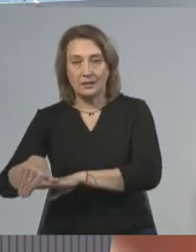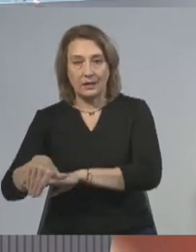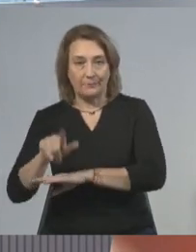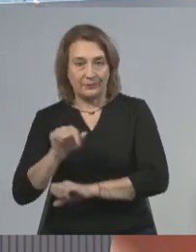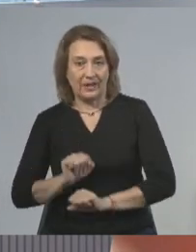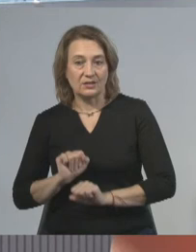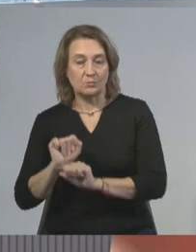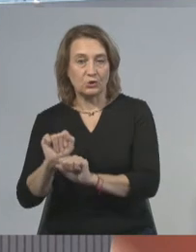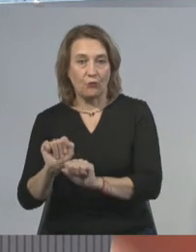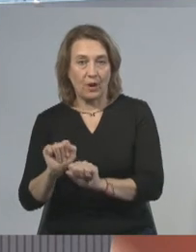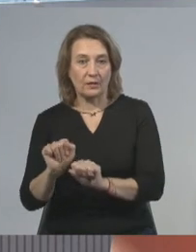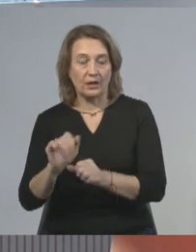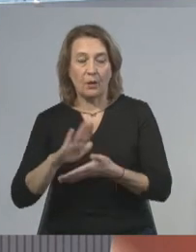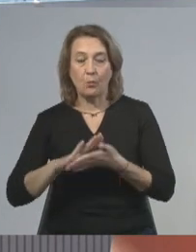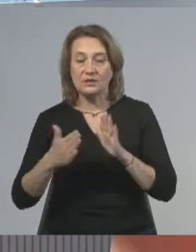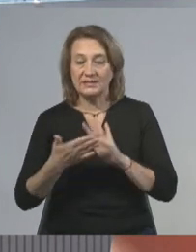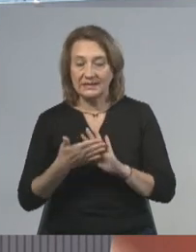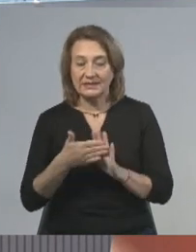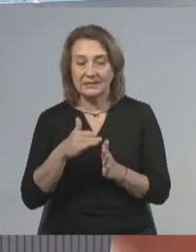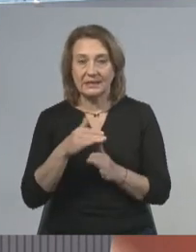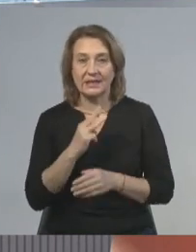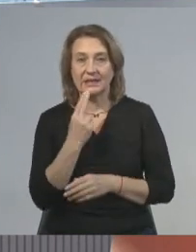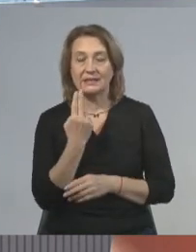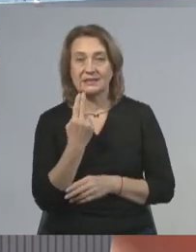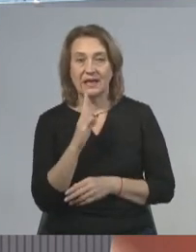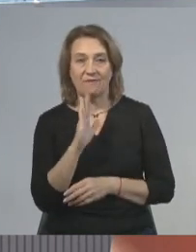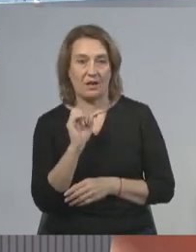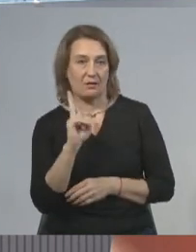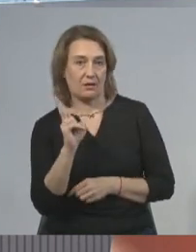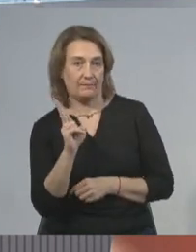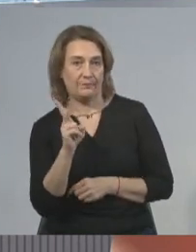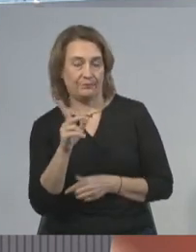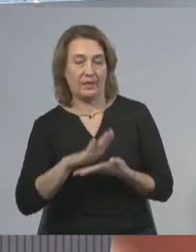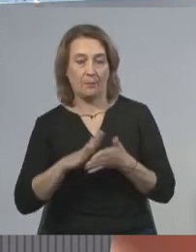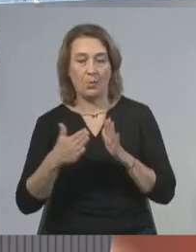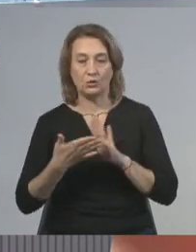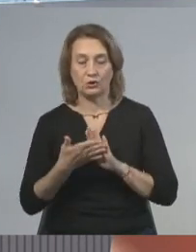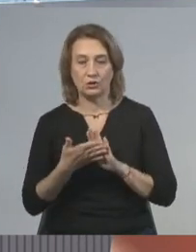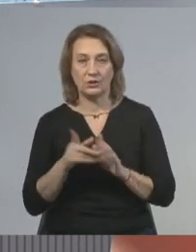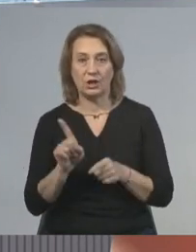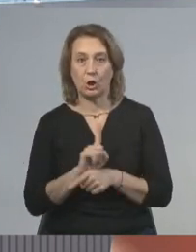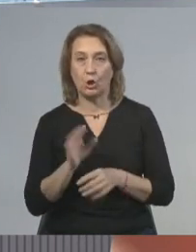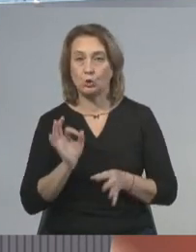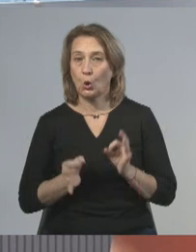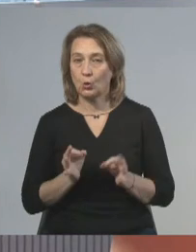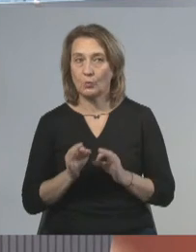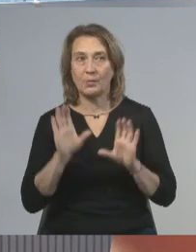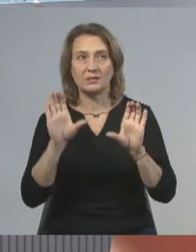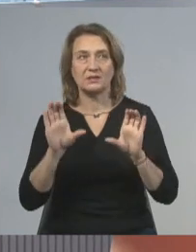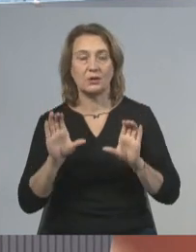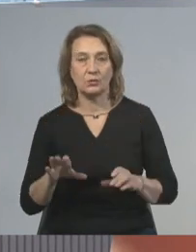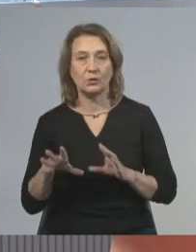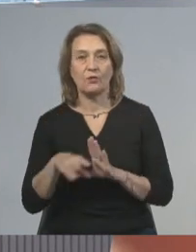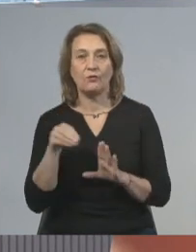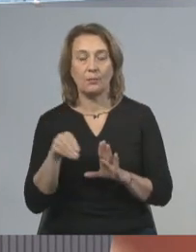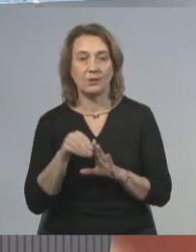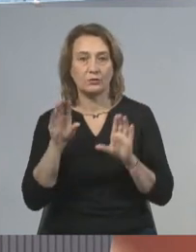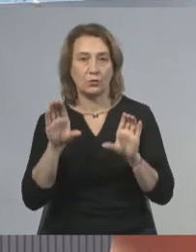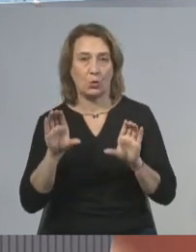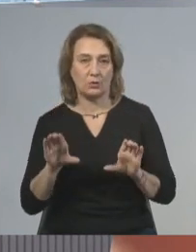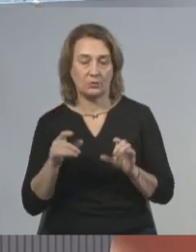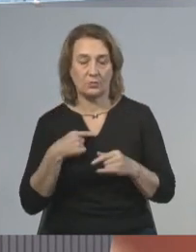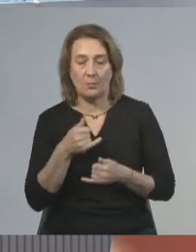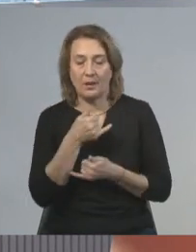along the contact line so the position of central election commission is based only on provisions and norms of the law of the electoral